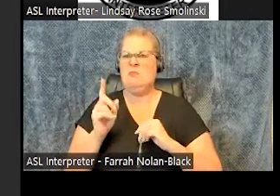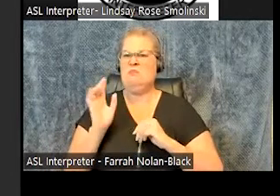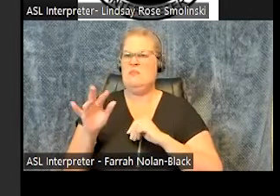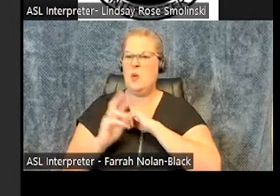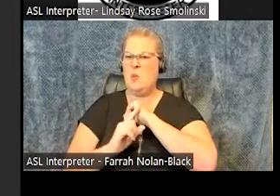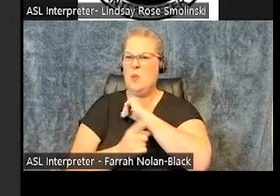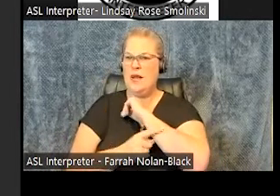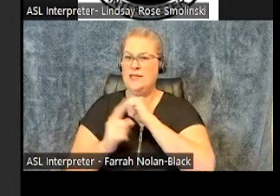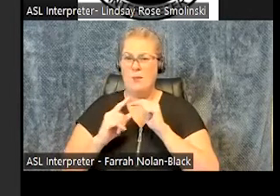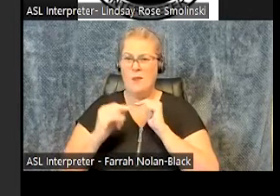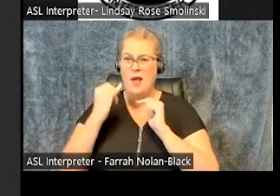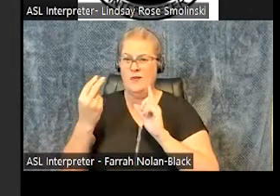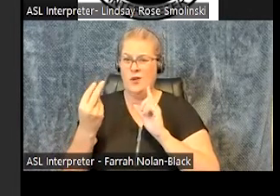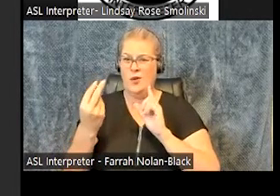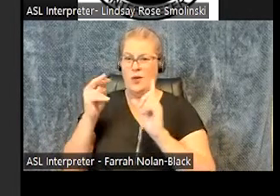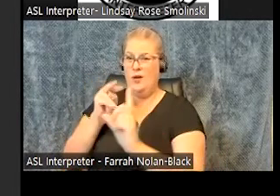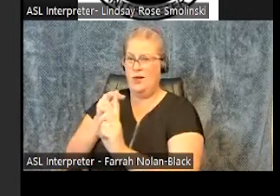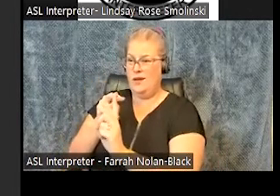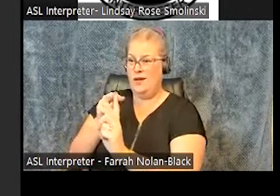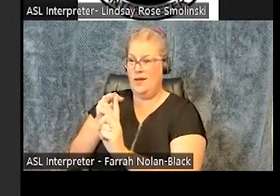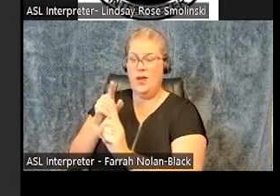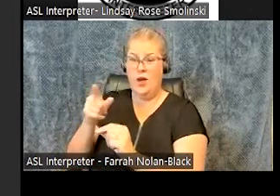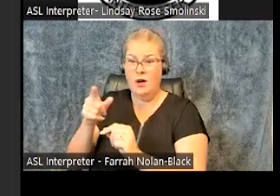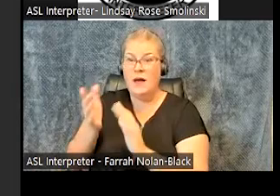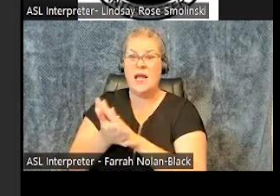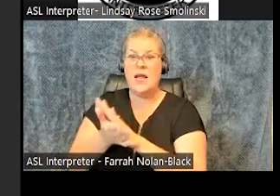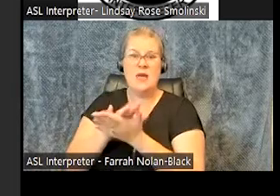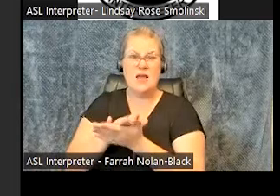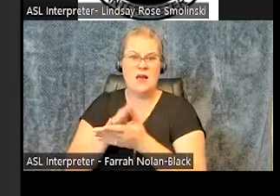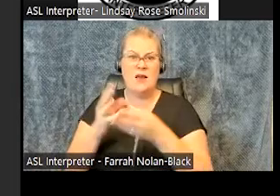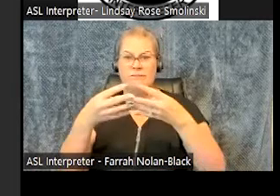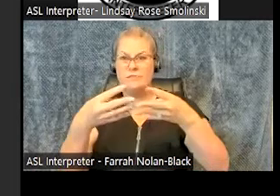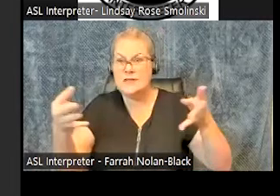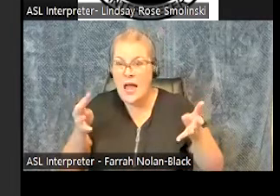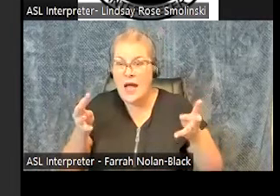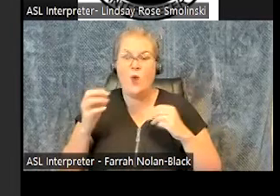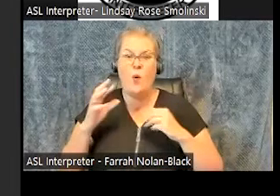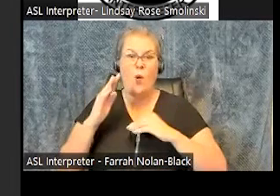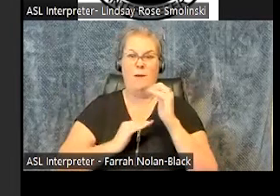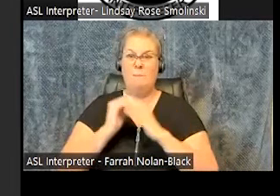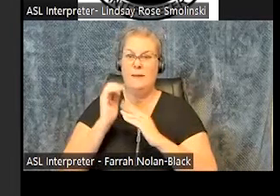then we can turn it into something like siding or even building materials in a landscape.